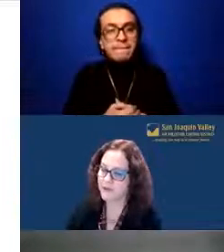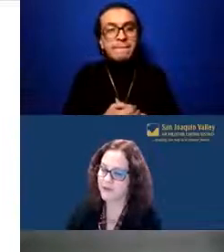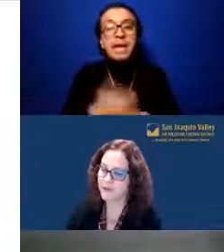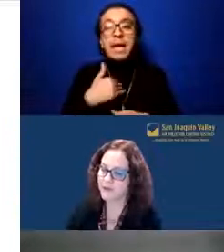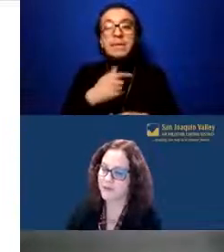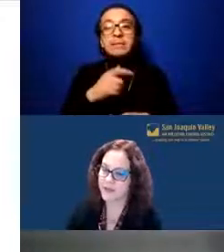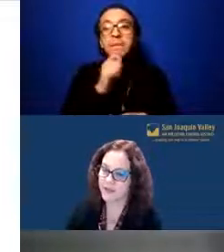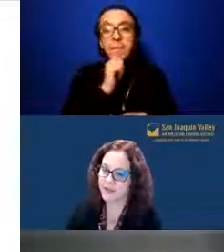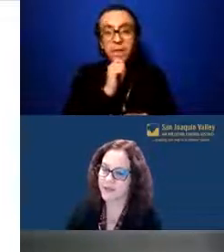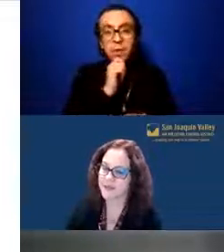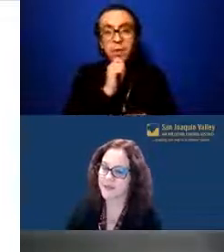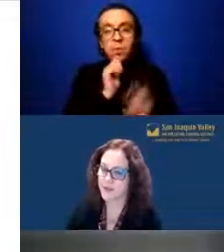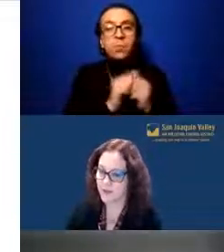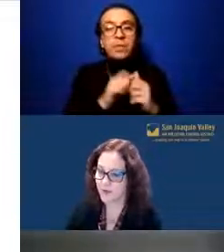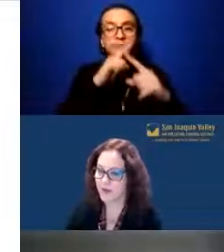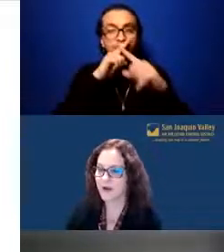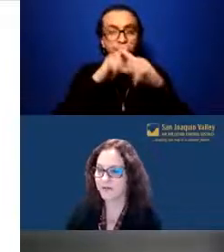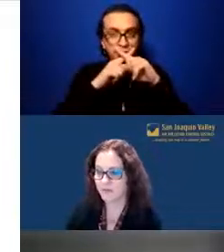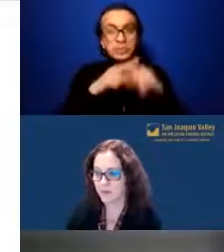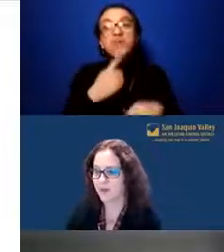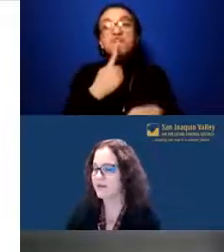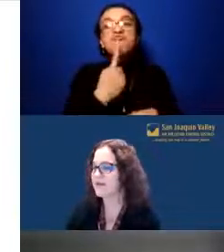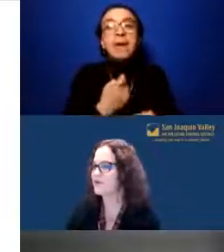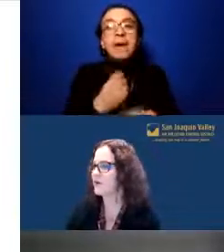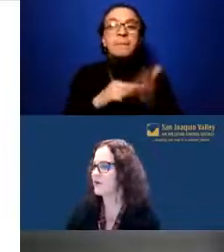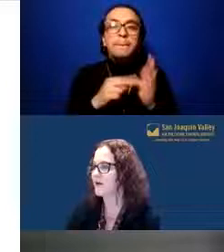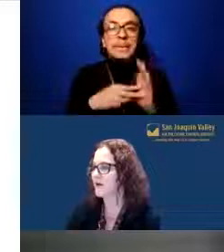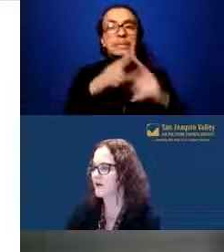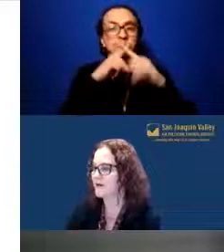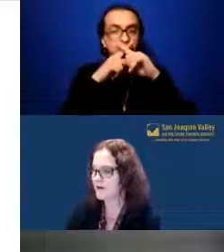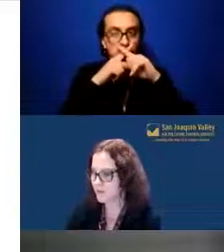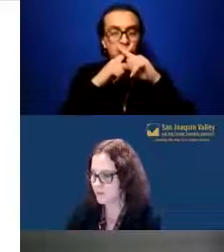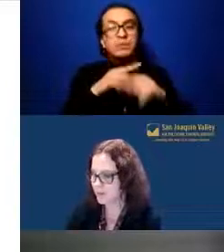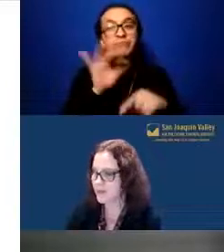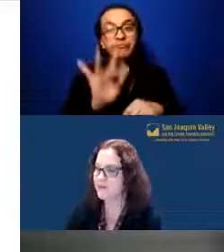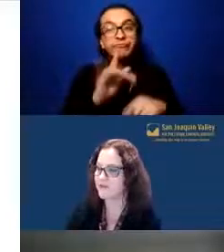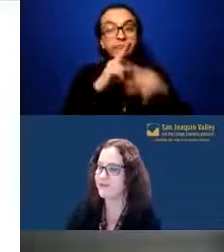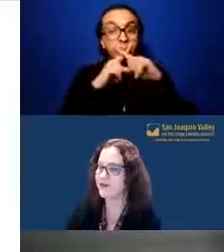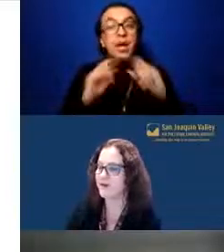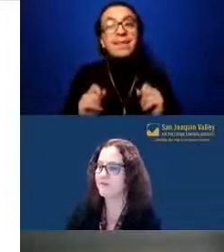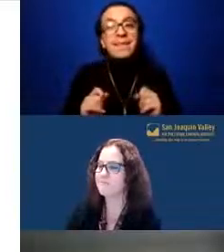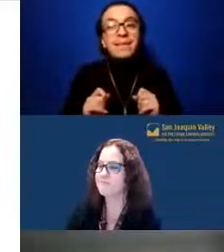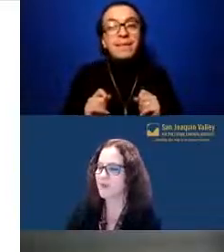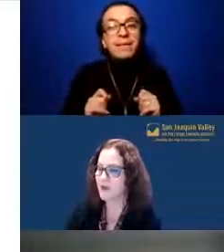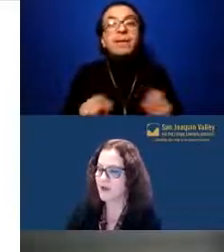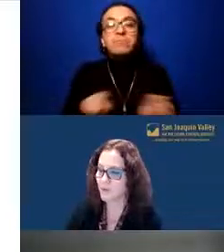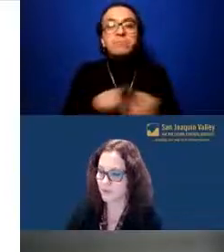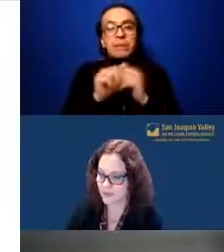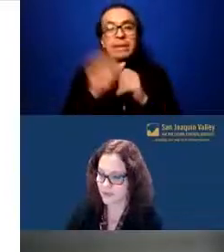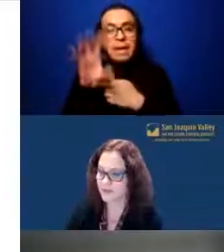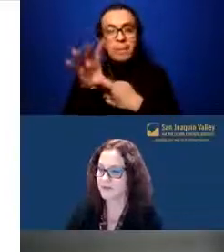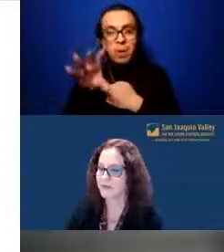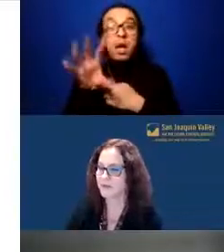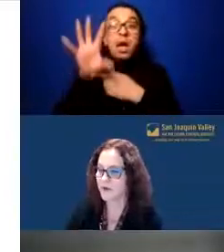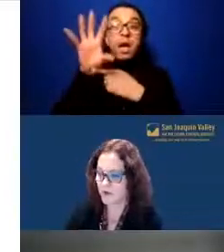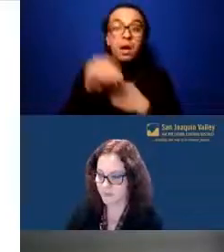microphone looking thing. Red line means that you're muted. Obviously, you press it to turn it on. Same applies for the video. Red